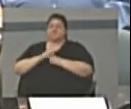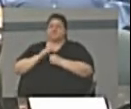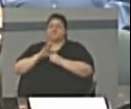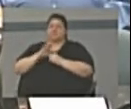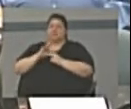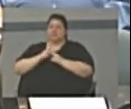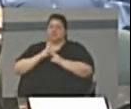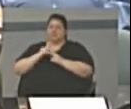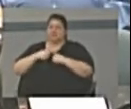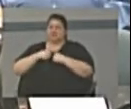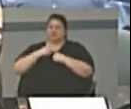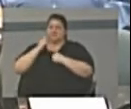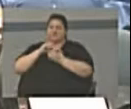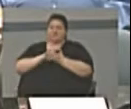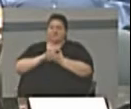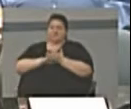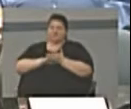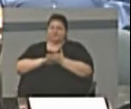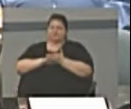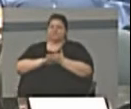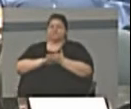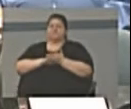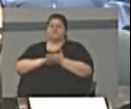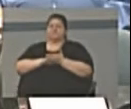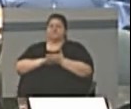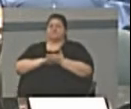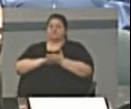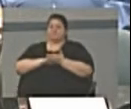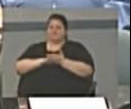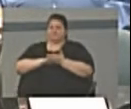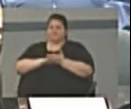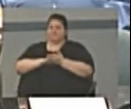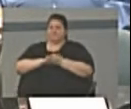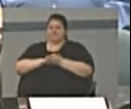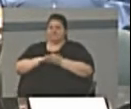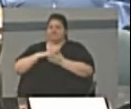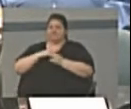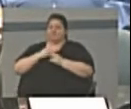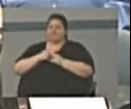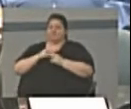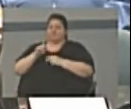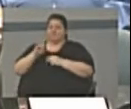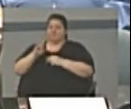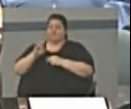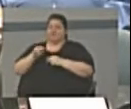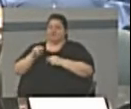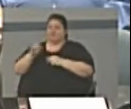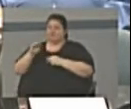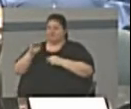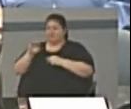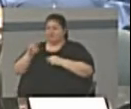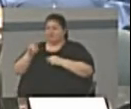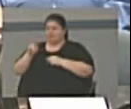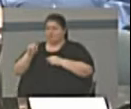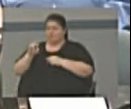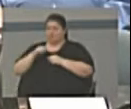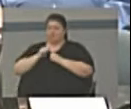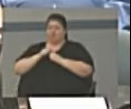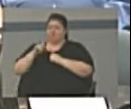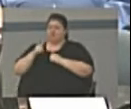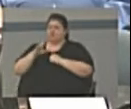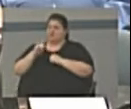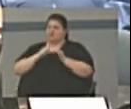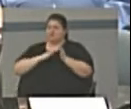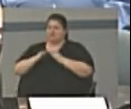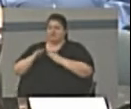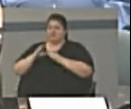record, and you have the floor. Thank you very much. My name is Keir McCune. I'm with the Prince George's County Planning Department,